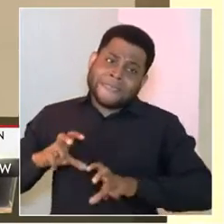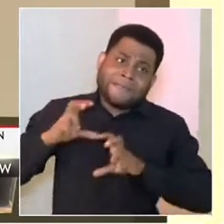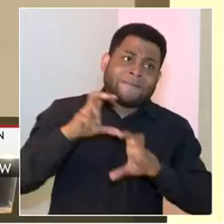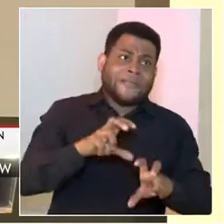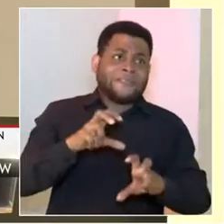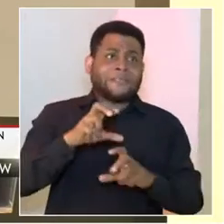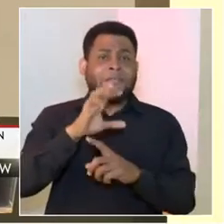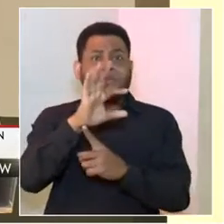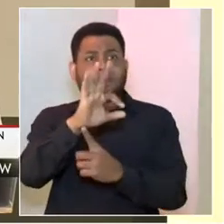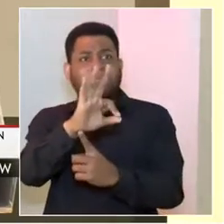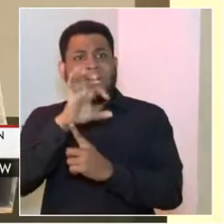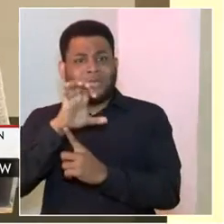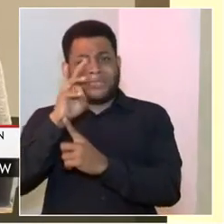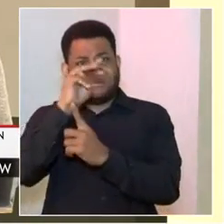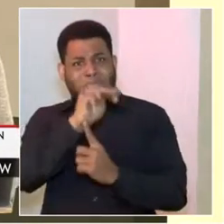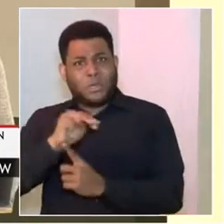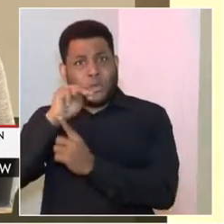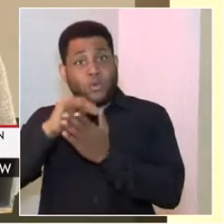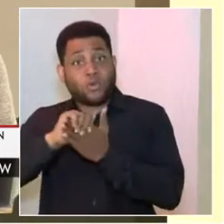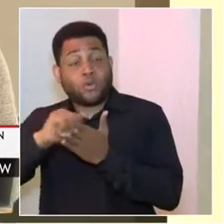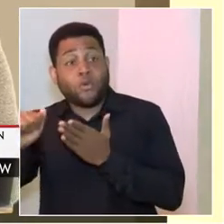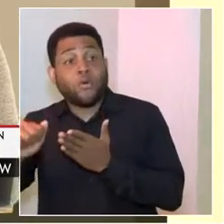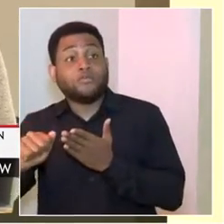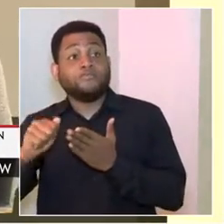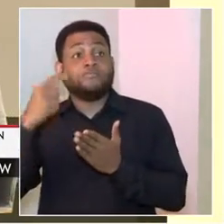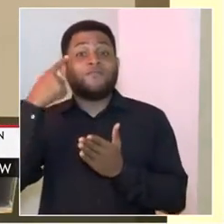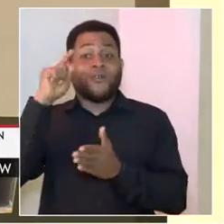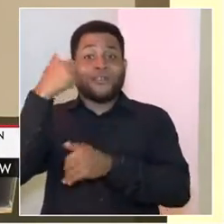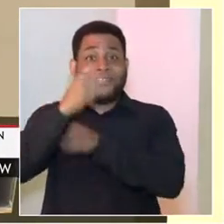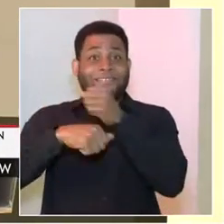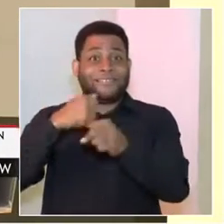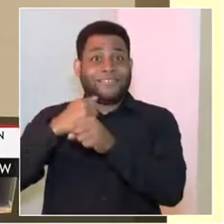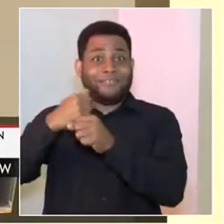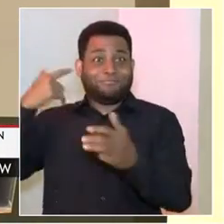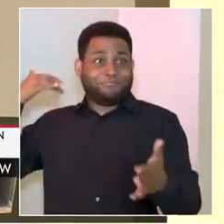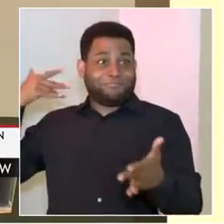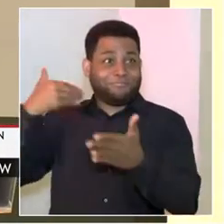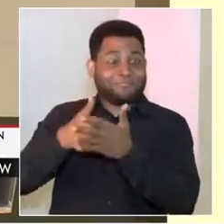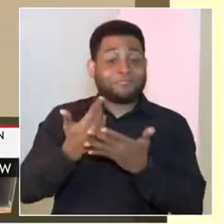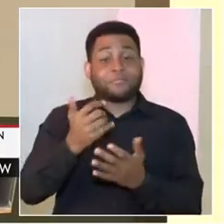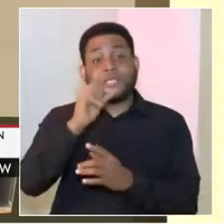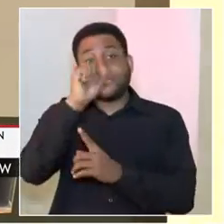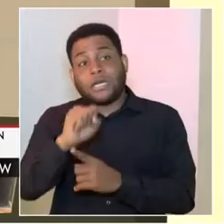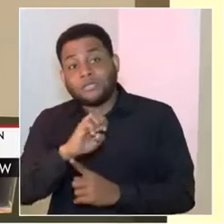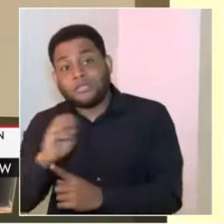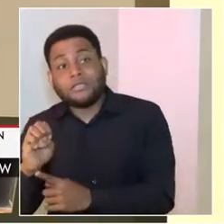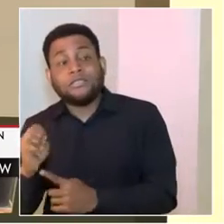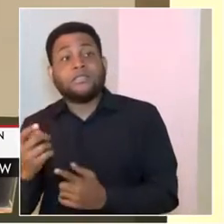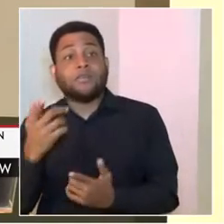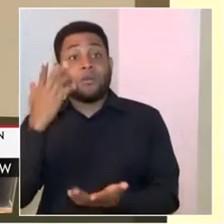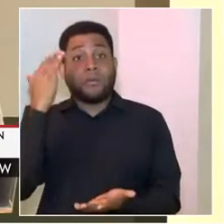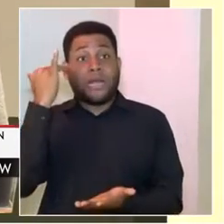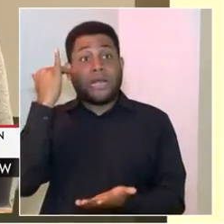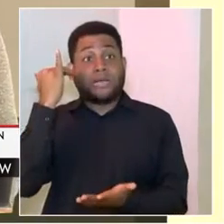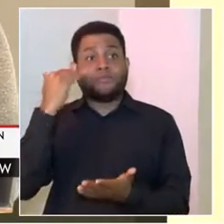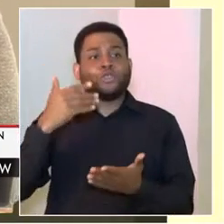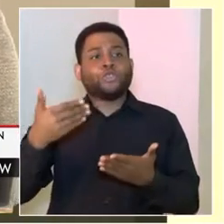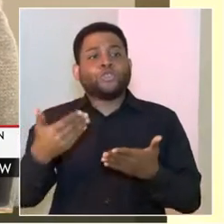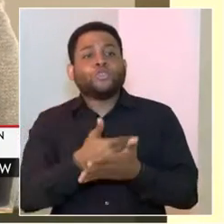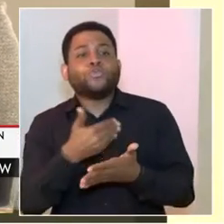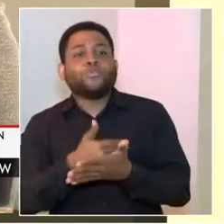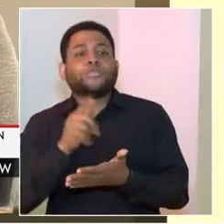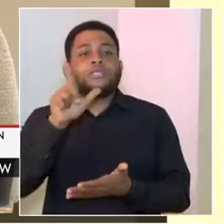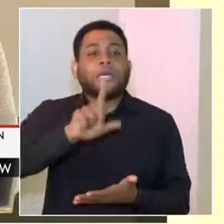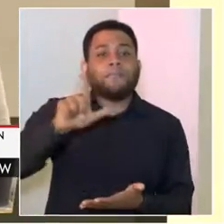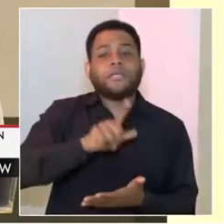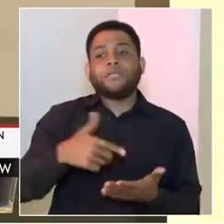to build a new hospital, to bring a library, to bring Whitman Walker to Ward 8. No